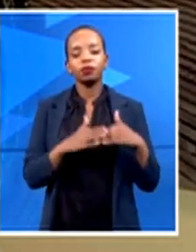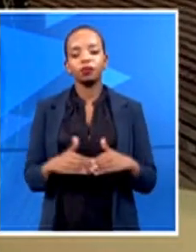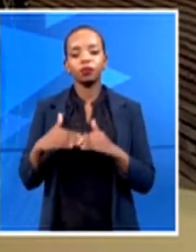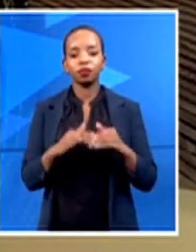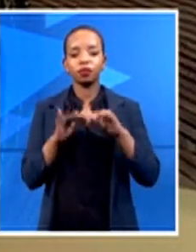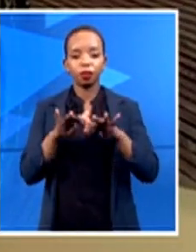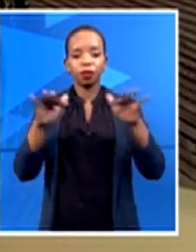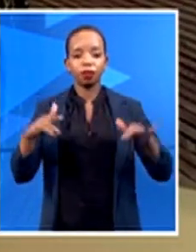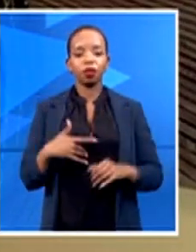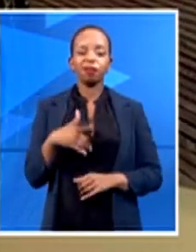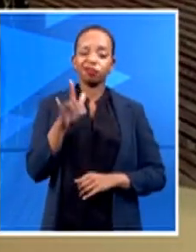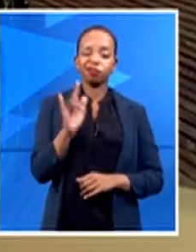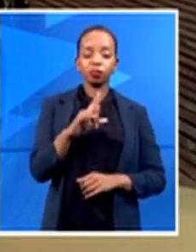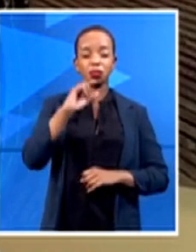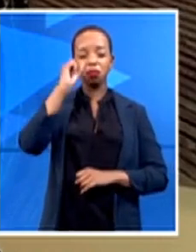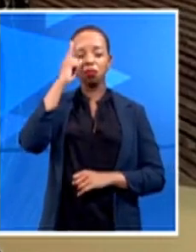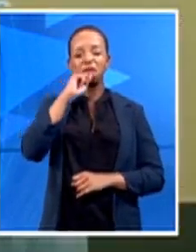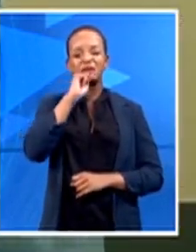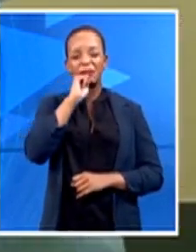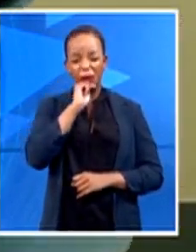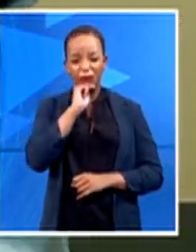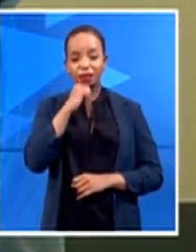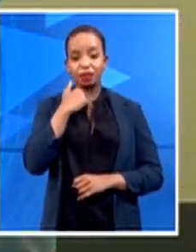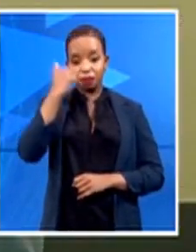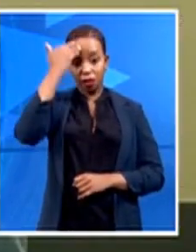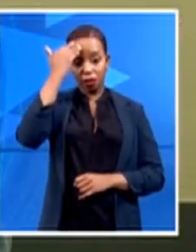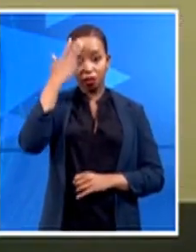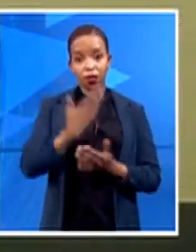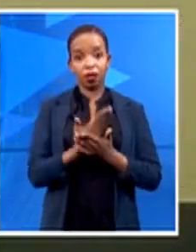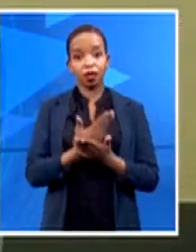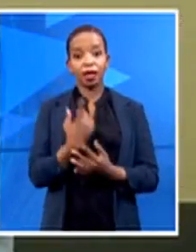that I can make, even if it's a little difference. I